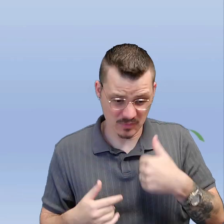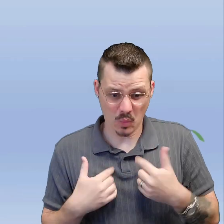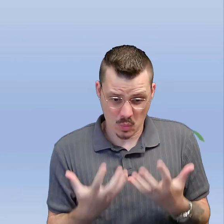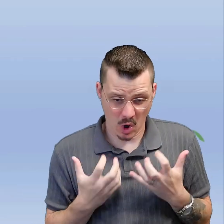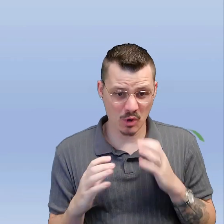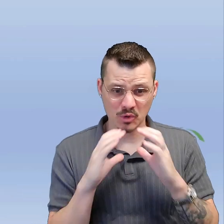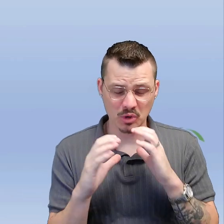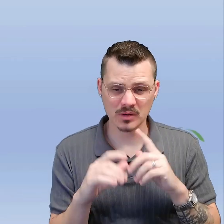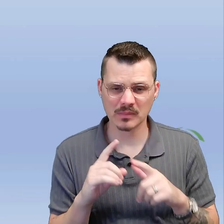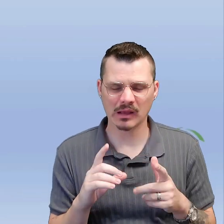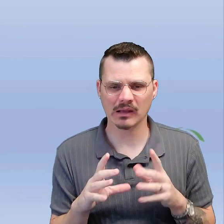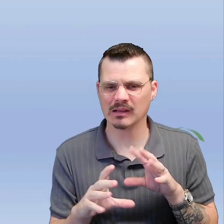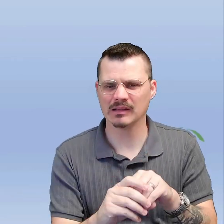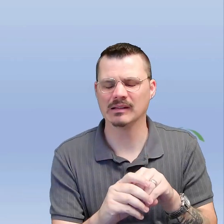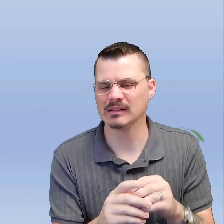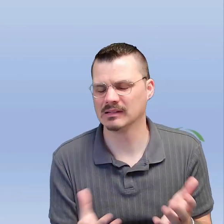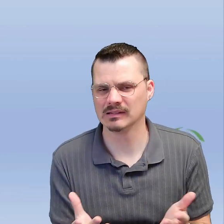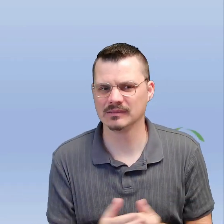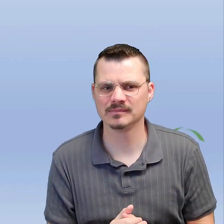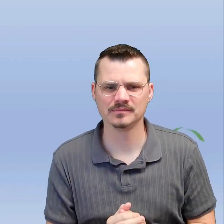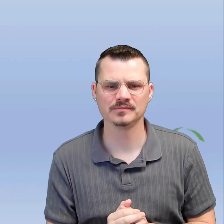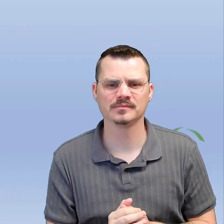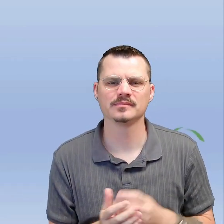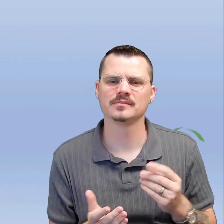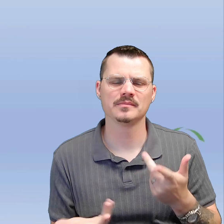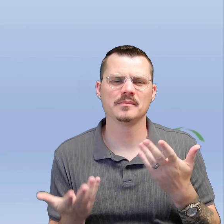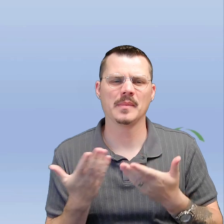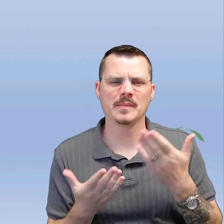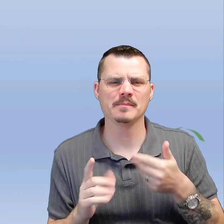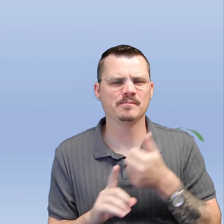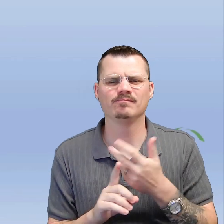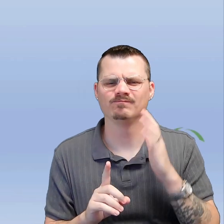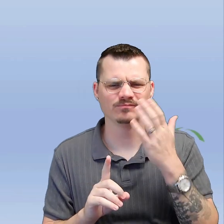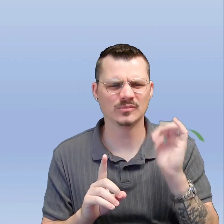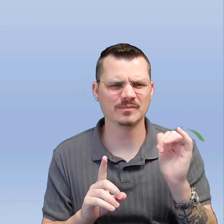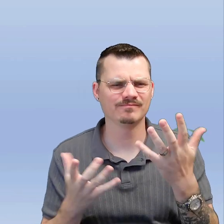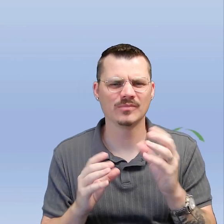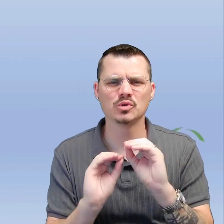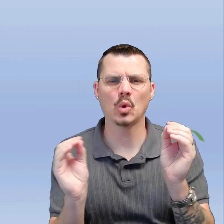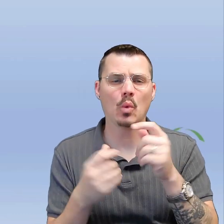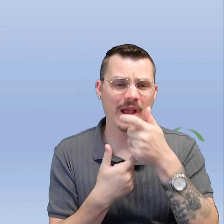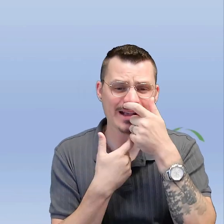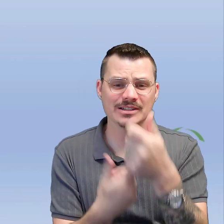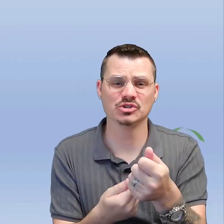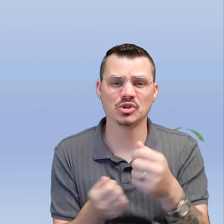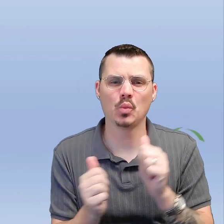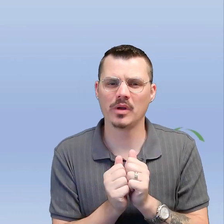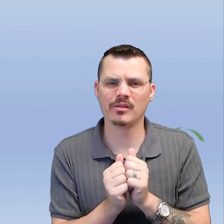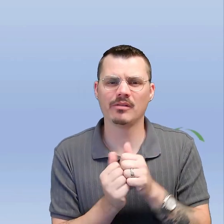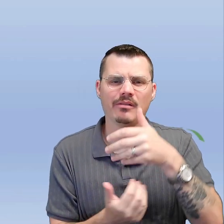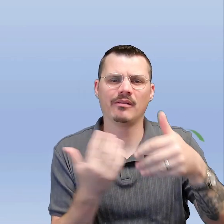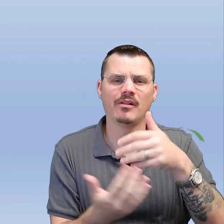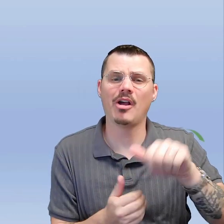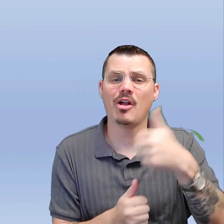to communicate. And a sort of apparent disinterest in other people.